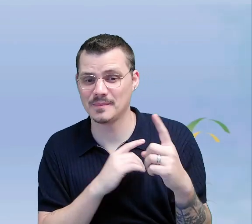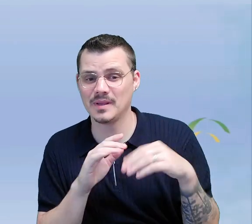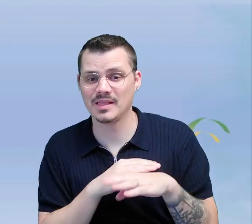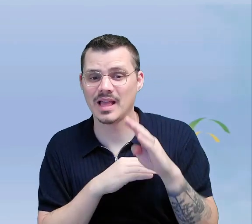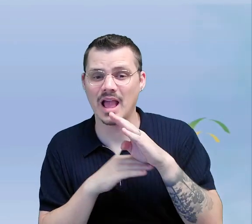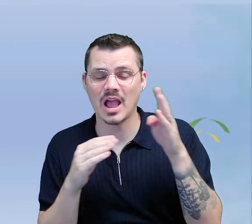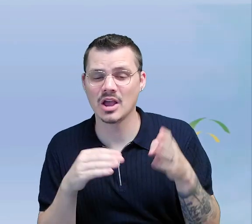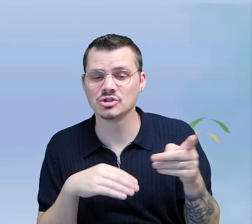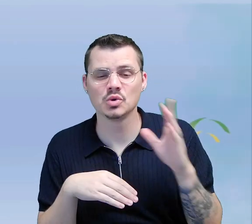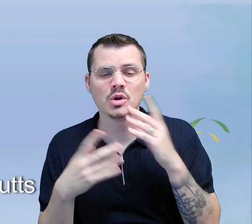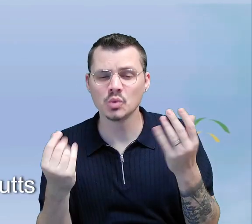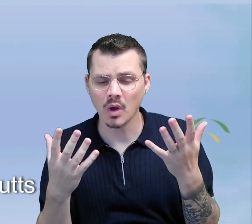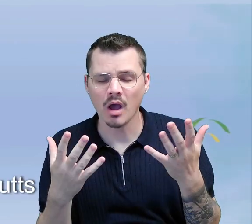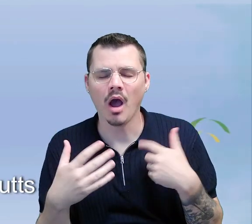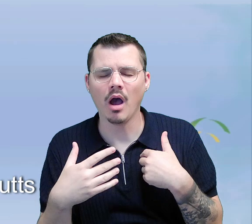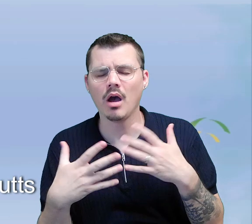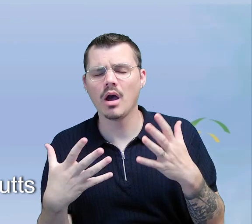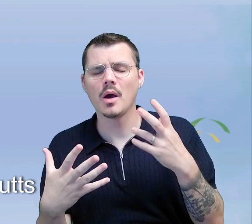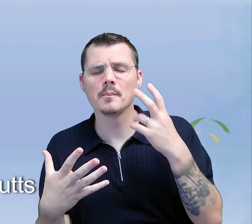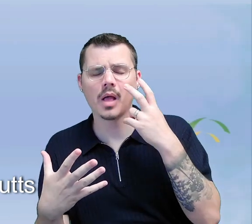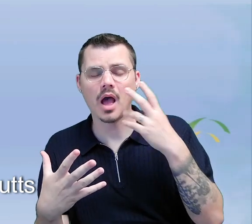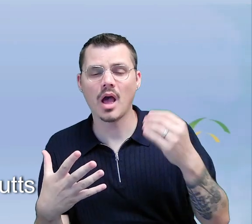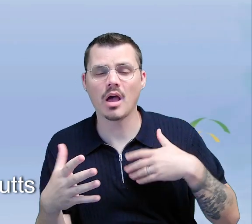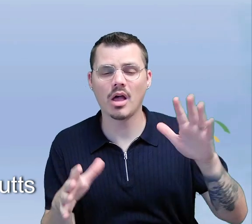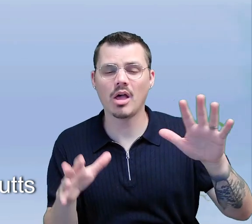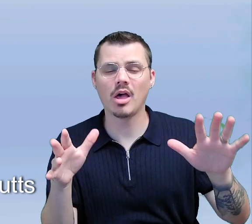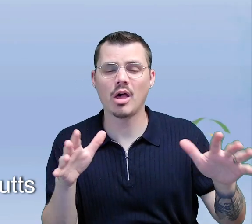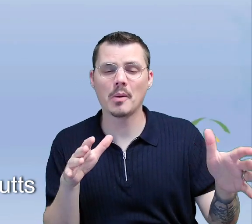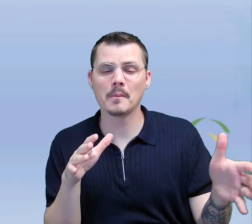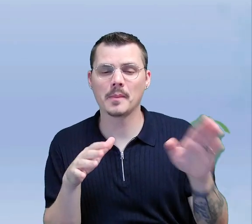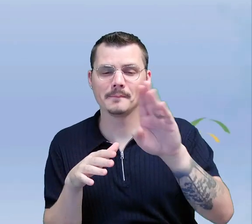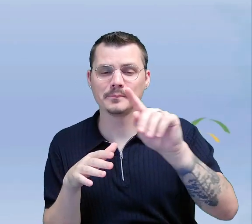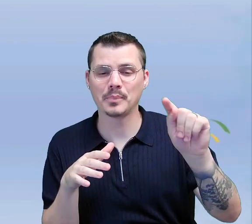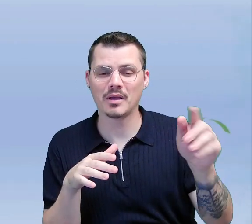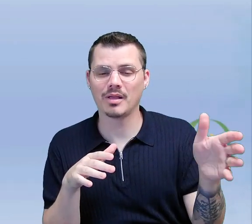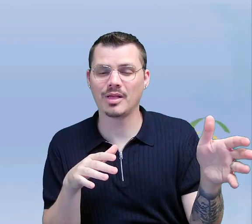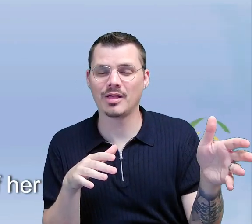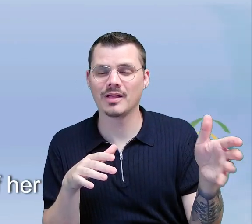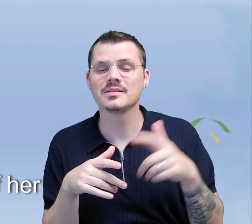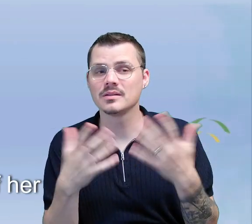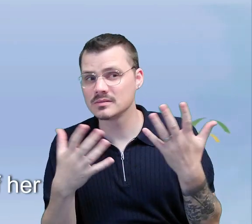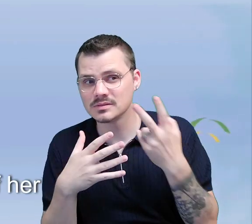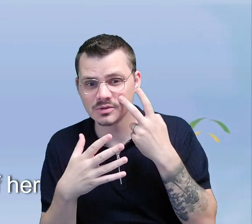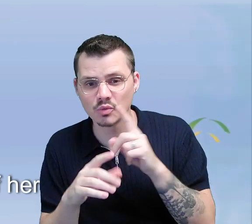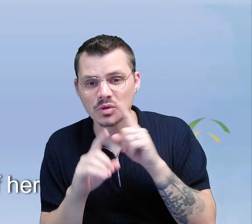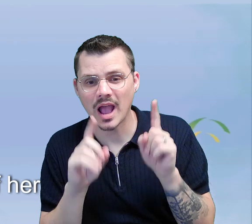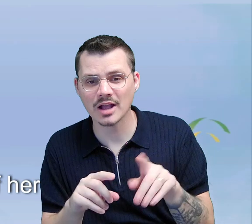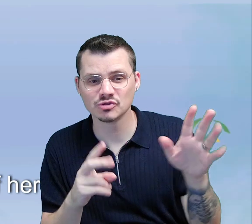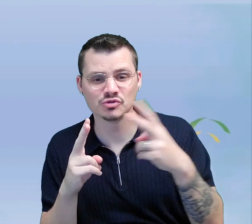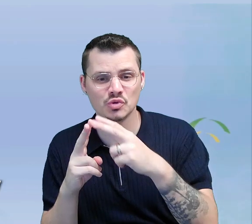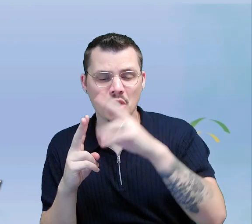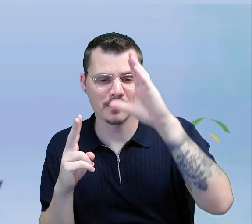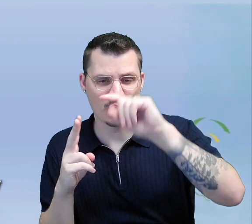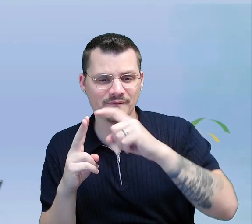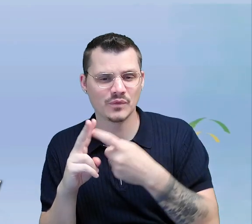house, she'd do this, oh, I'm so blind thing and pat their butts. and then just wait for the reactions of